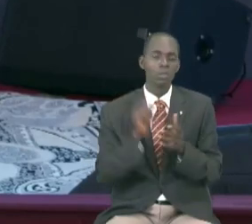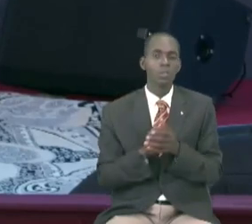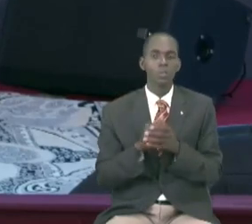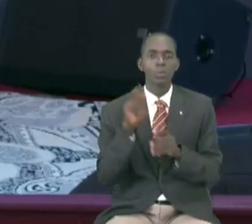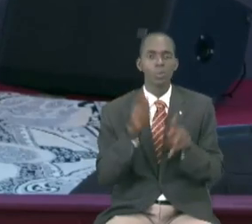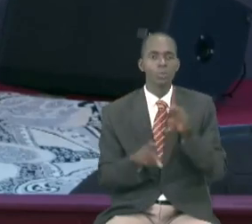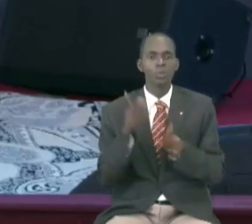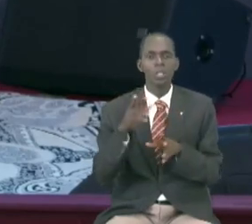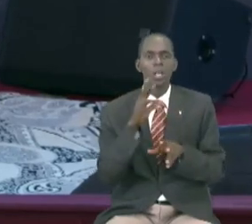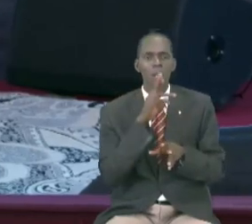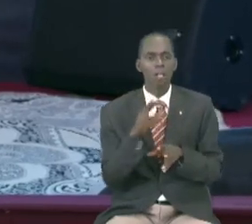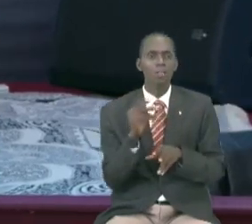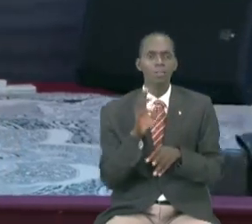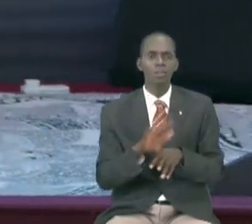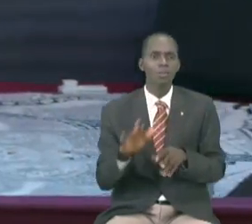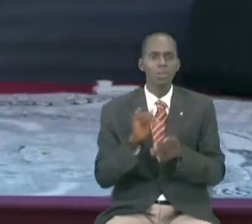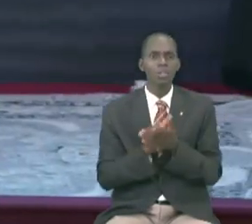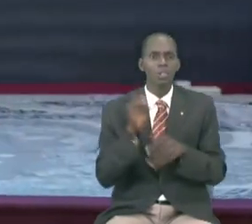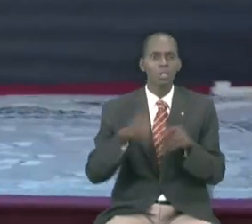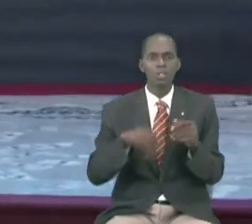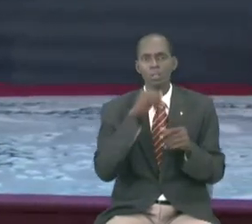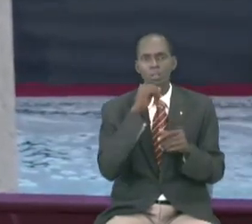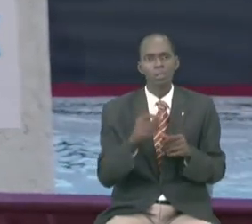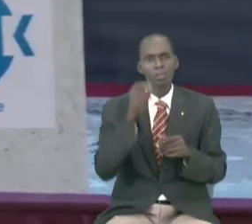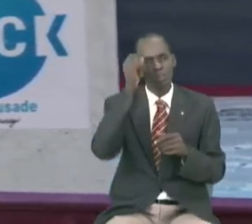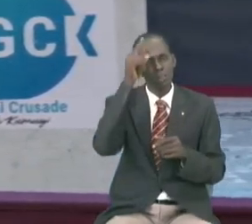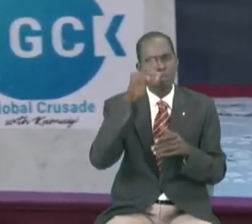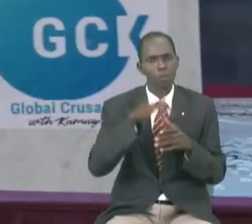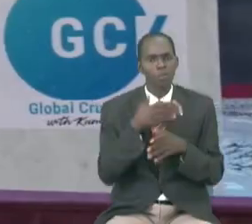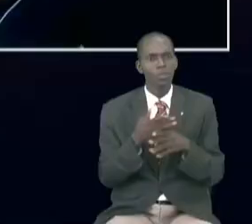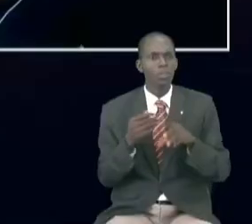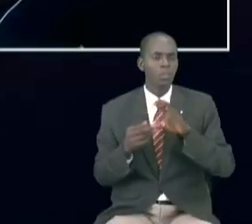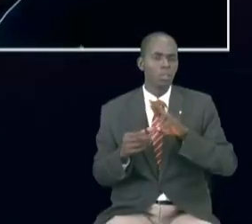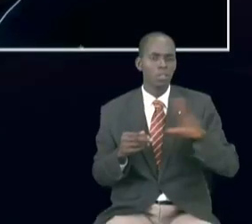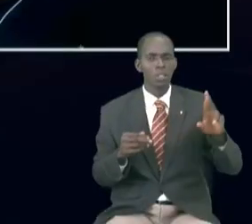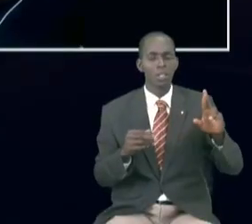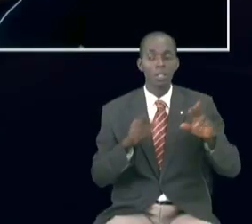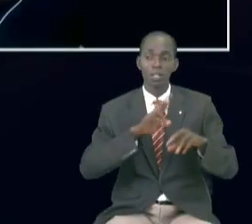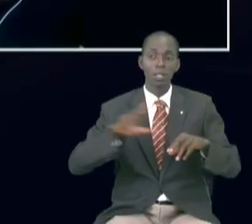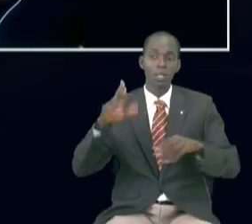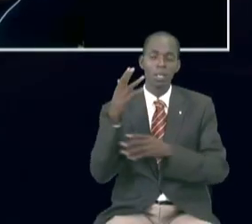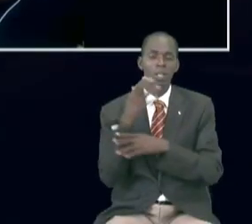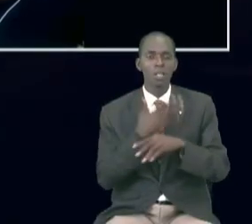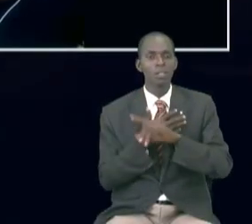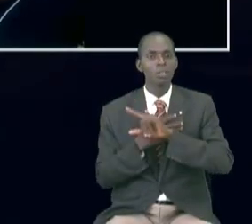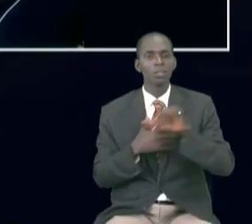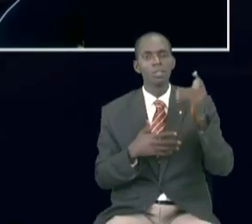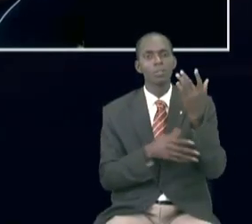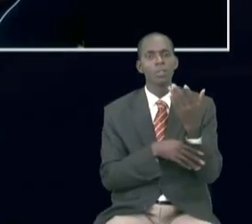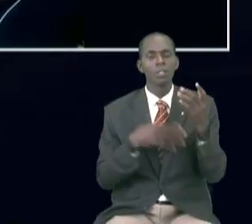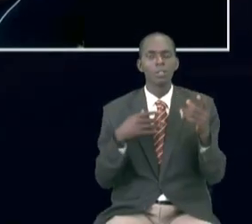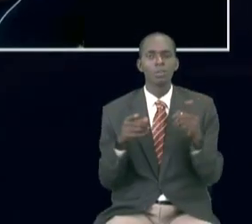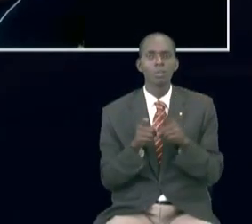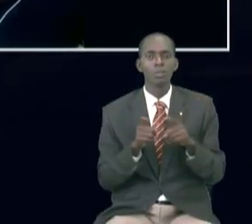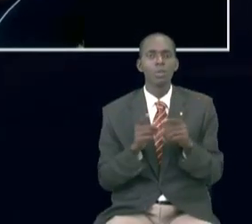and also much cattle. If there were 600,000 children, those who have not gone